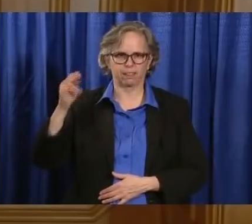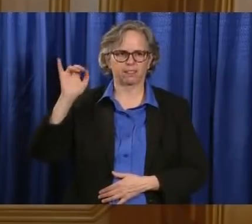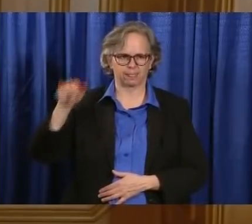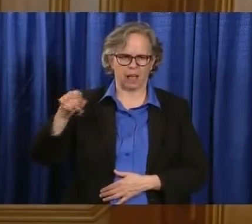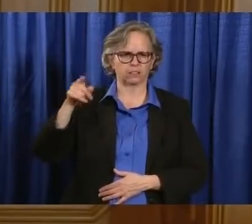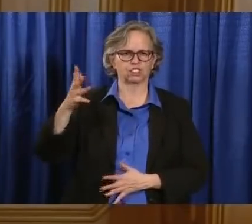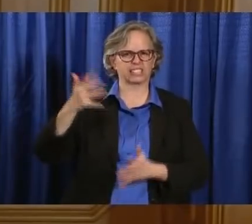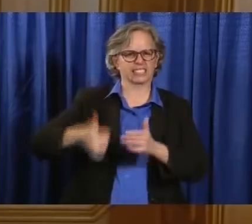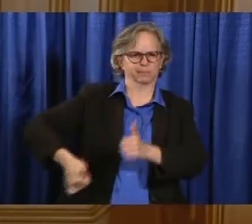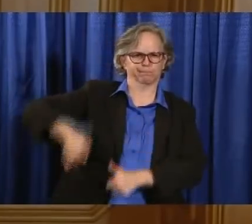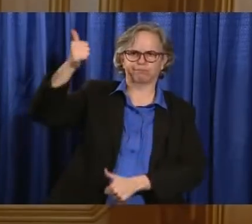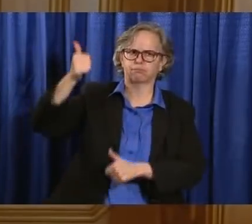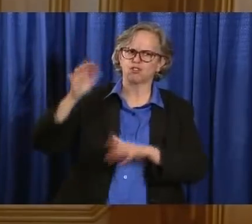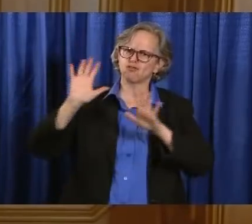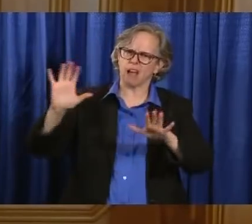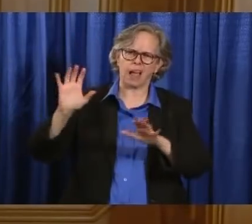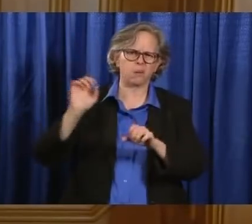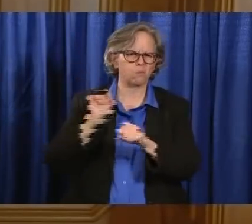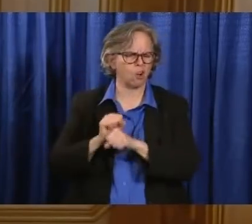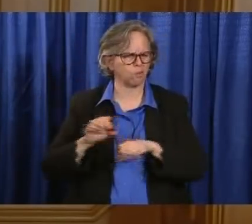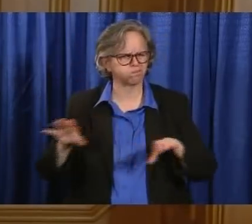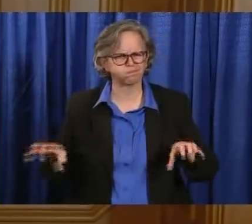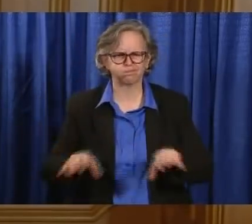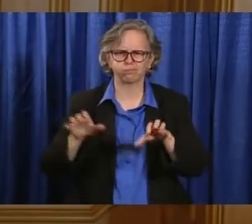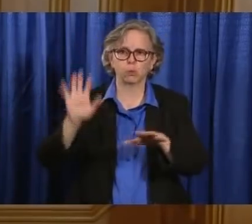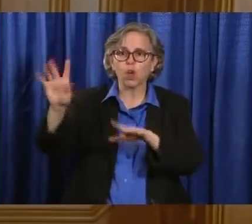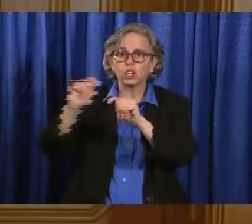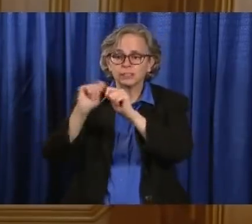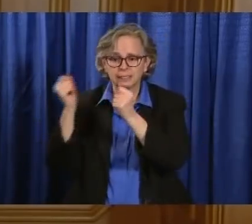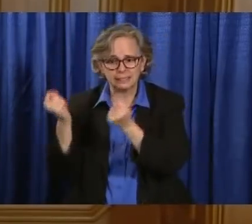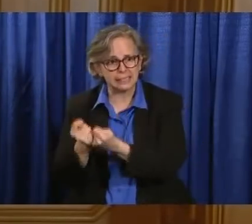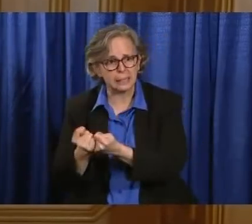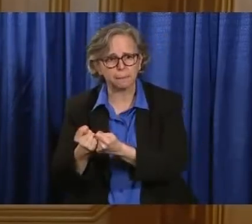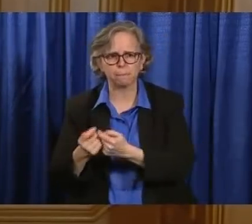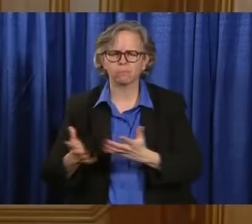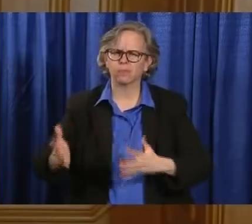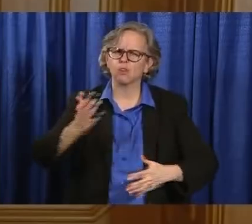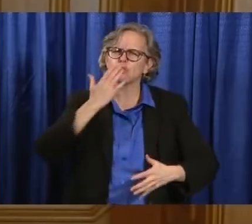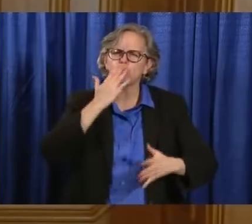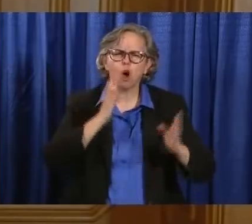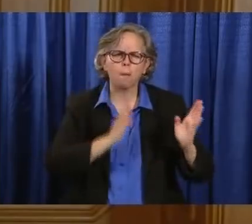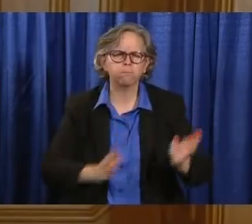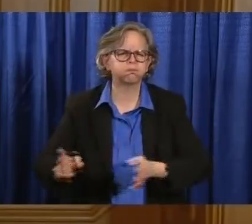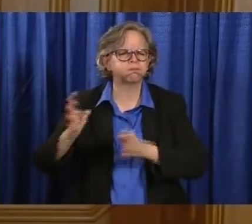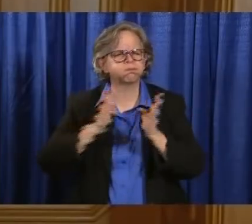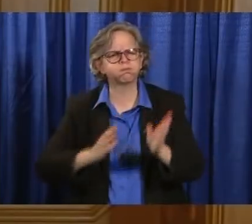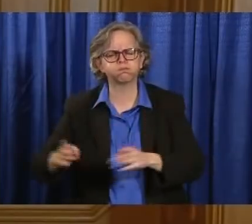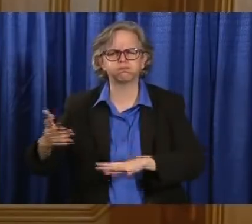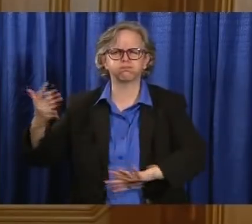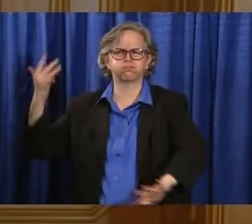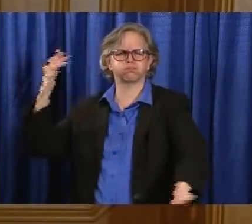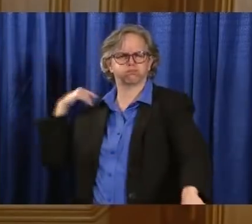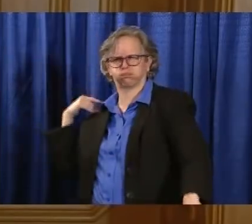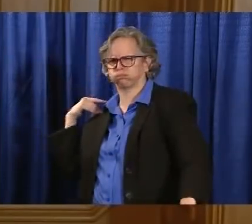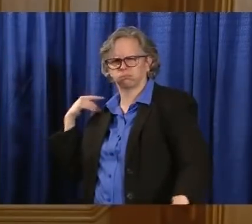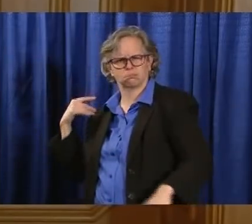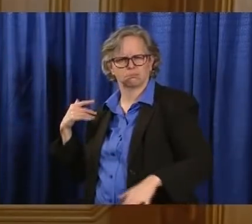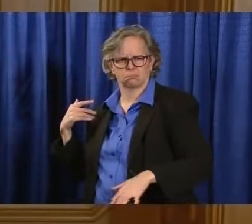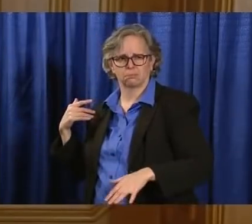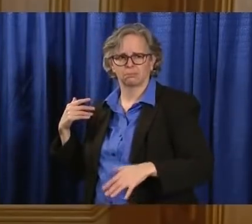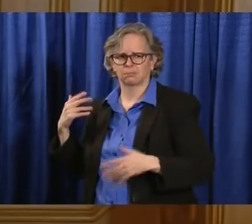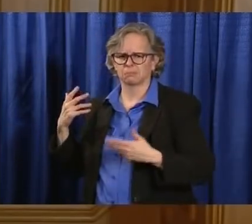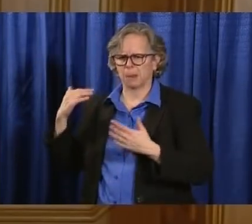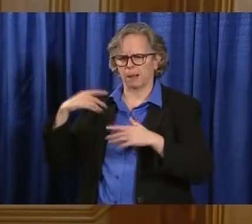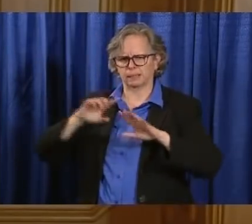They put steps in place some time ago. They'd planned this out. Steps were in place